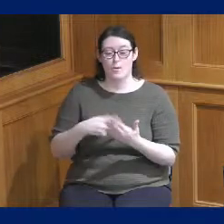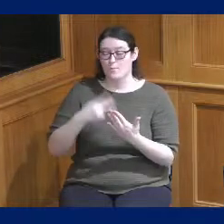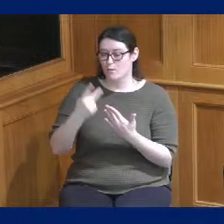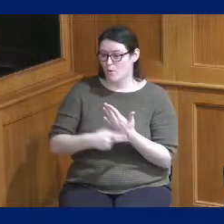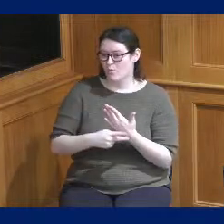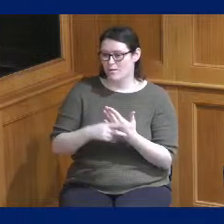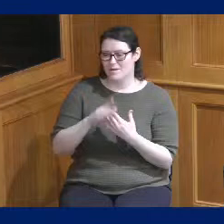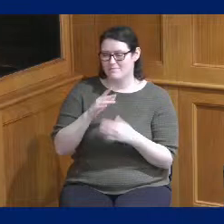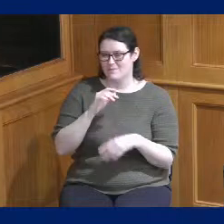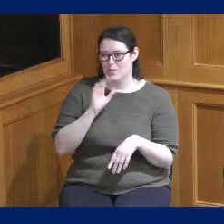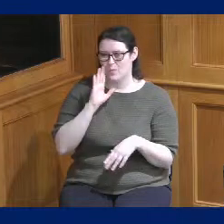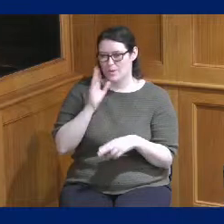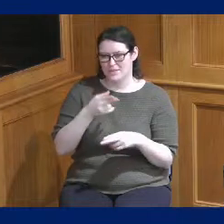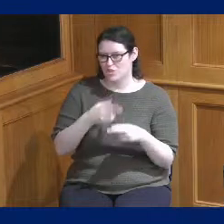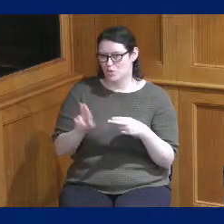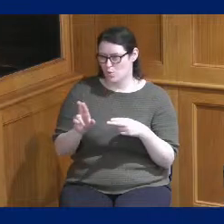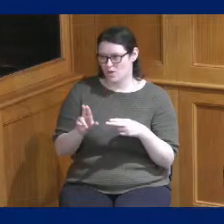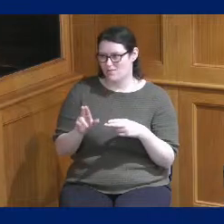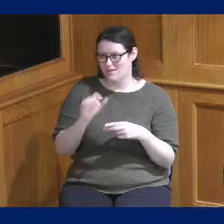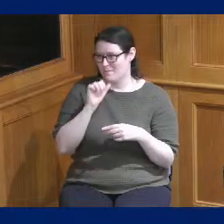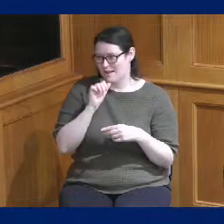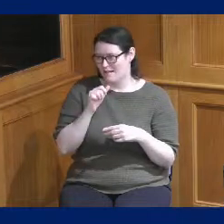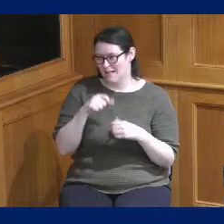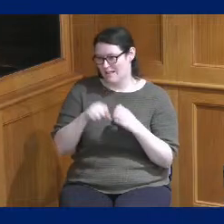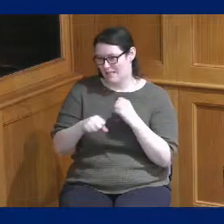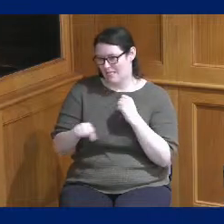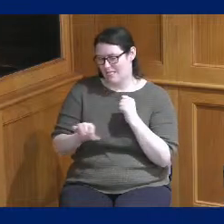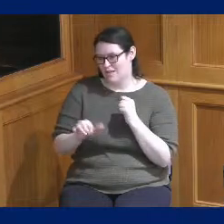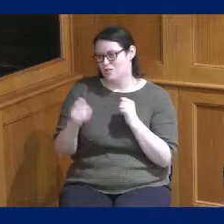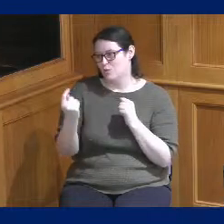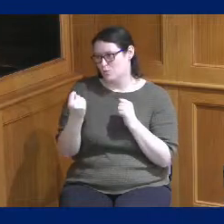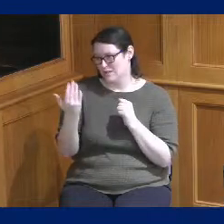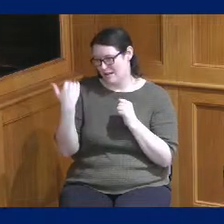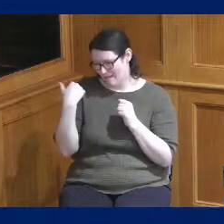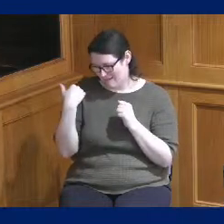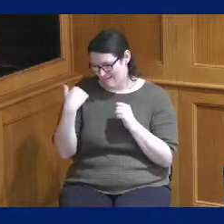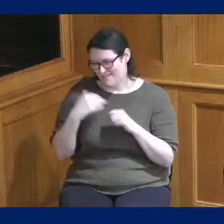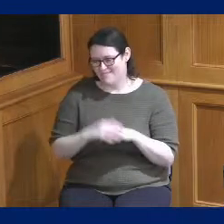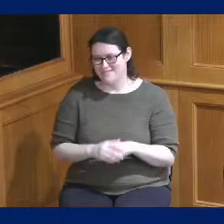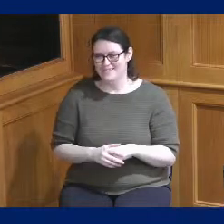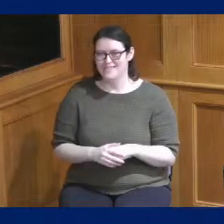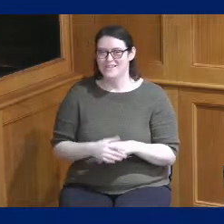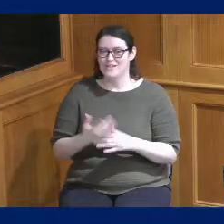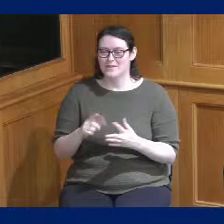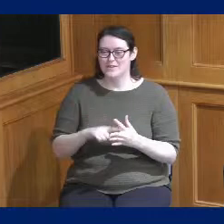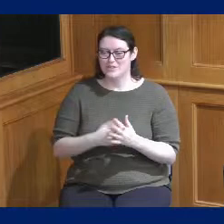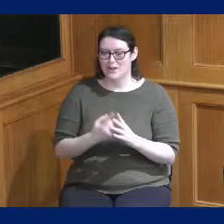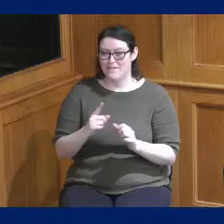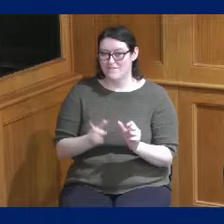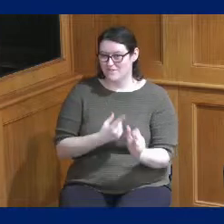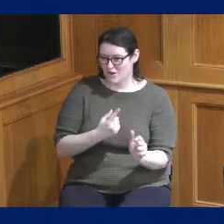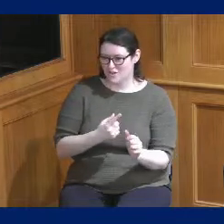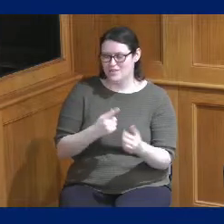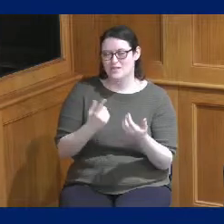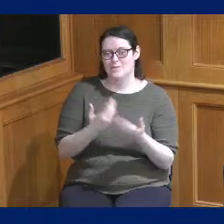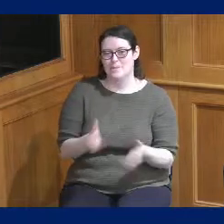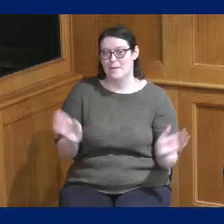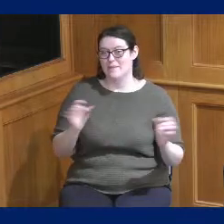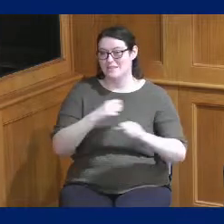much time on this as I did back on Tuesday, but starting first with public